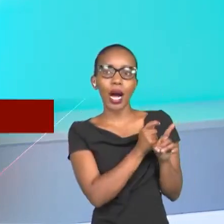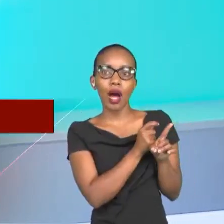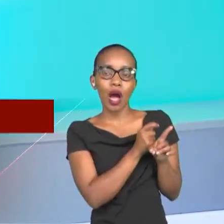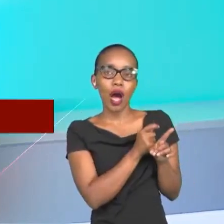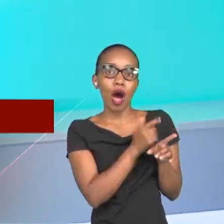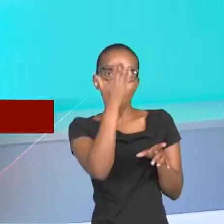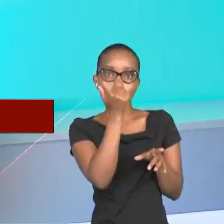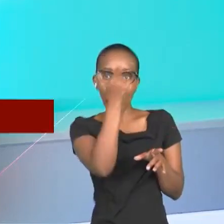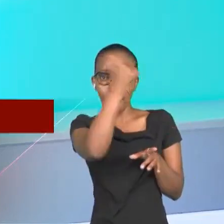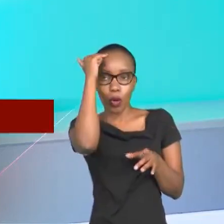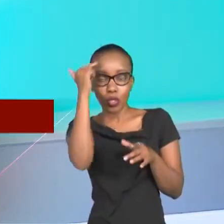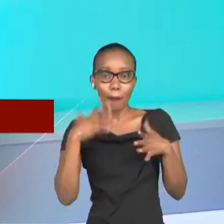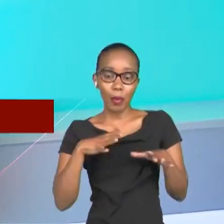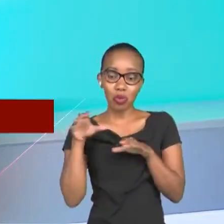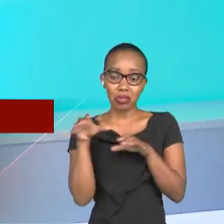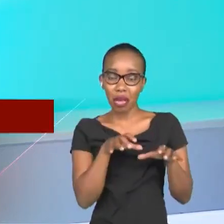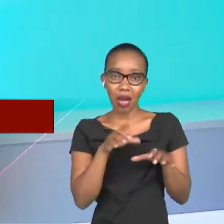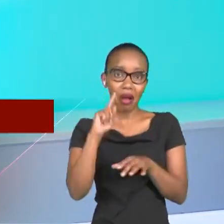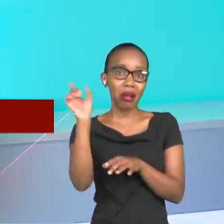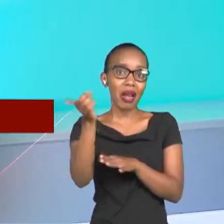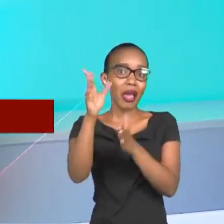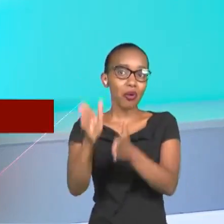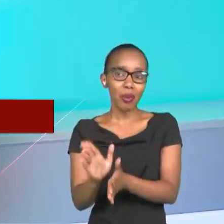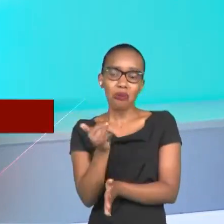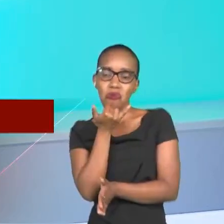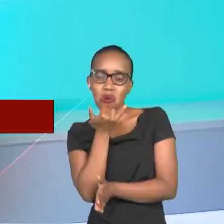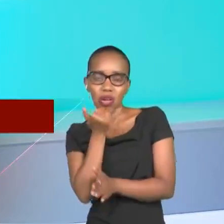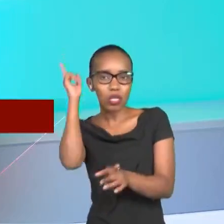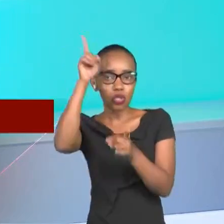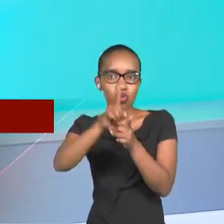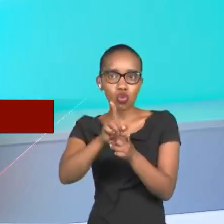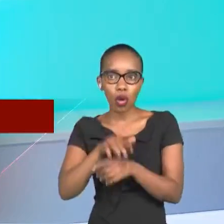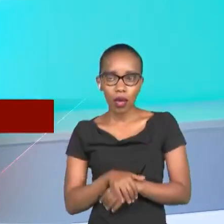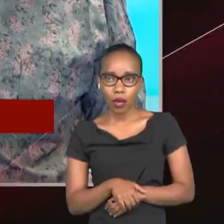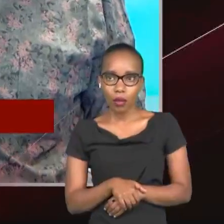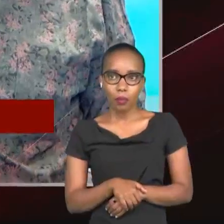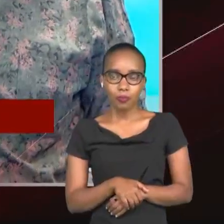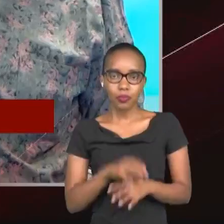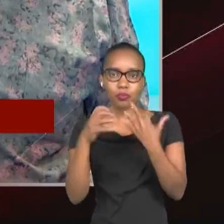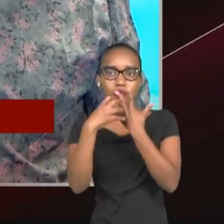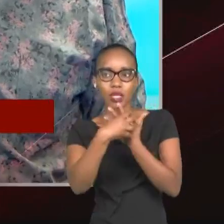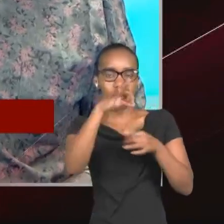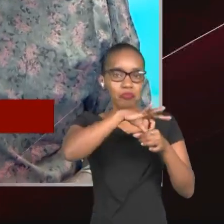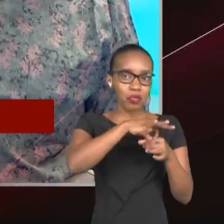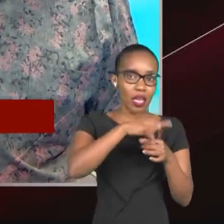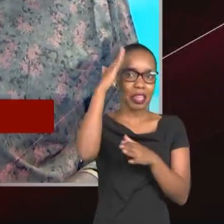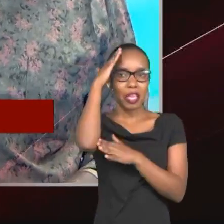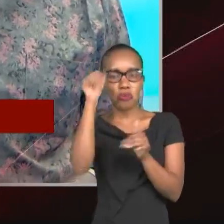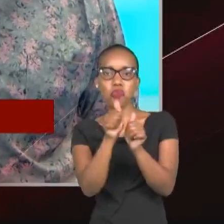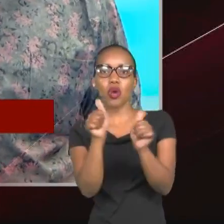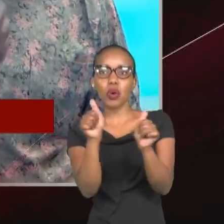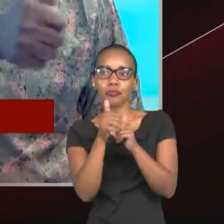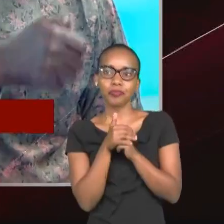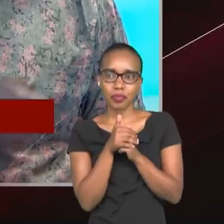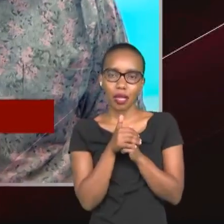because who should suffer is Nairobians. Because they are the people who made a wrong mistake. But not the Sonko. They knew Sonko very well before